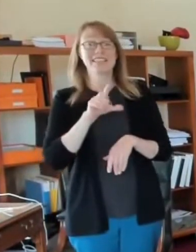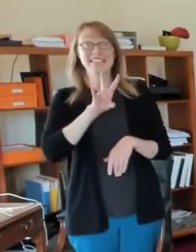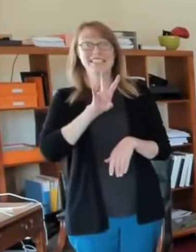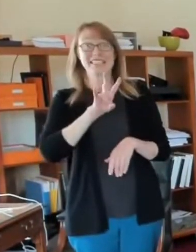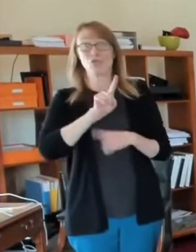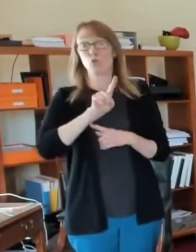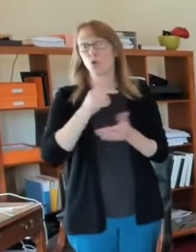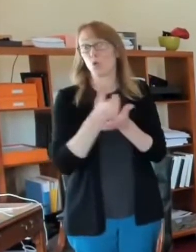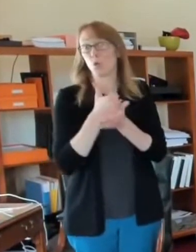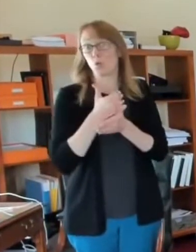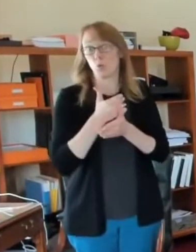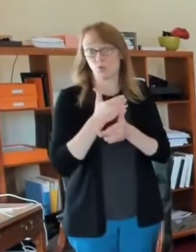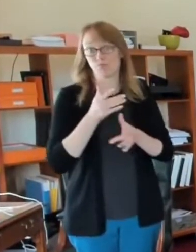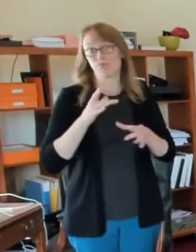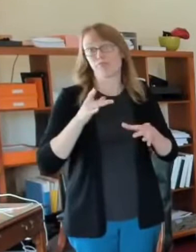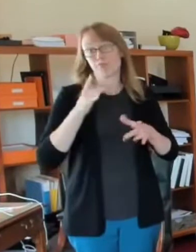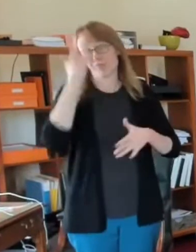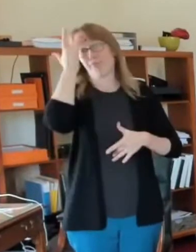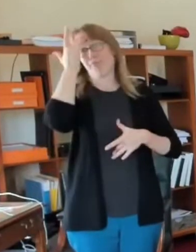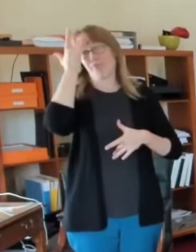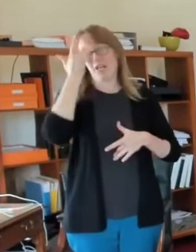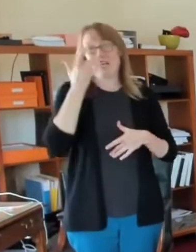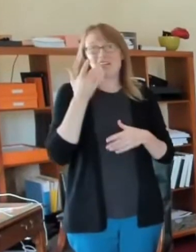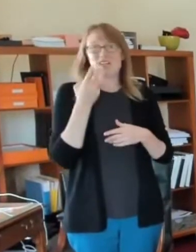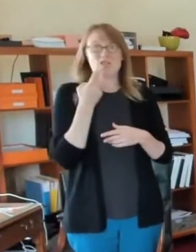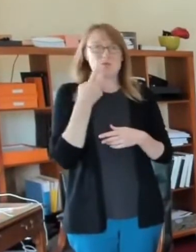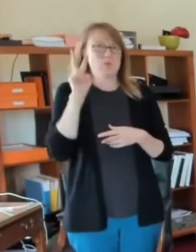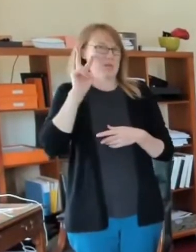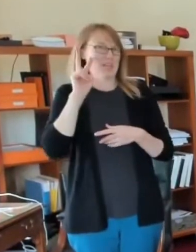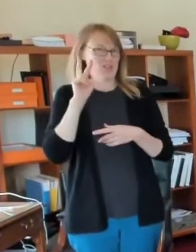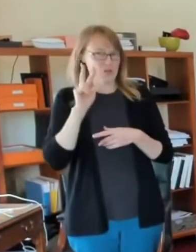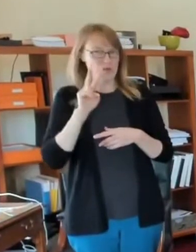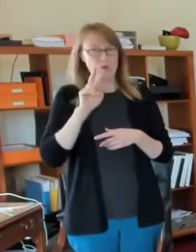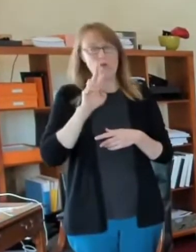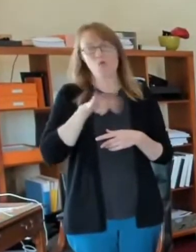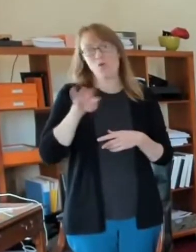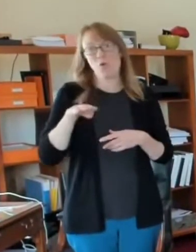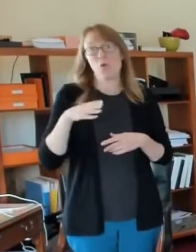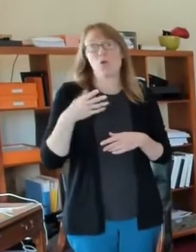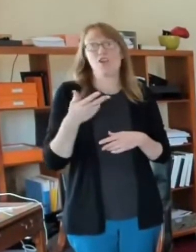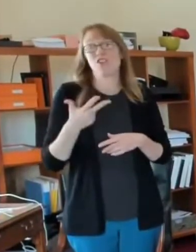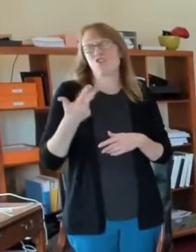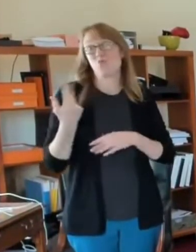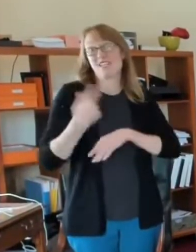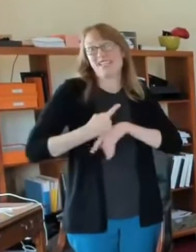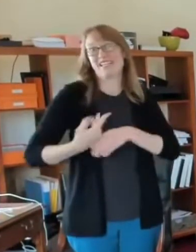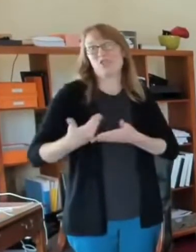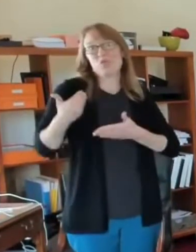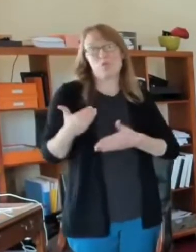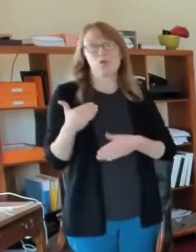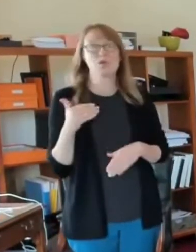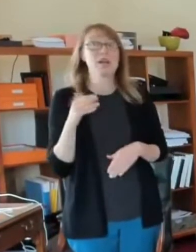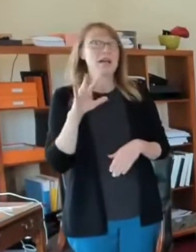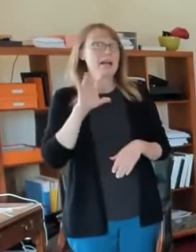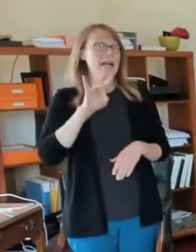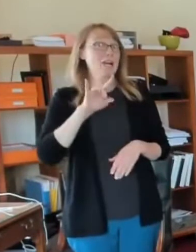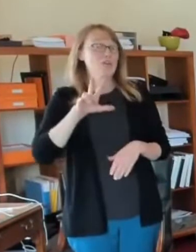cases. The day before it was 44, 64, going back here, 83,